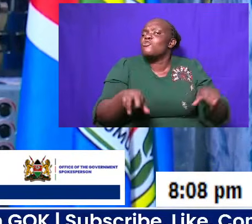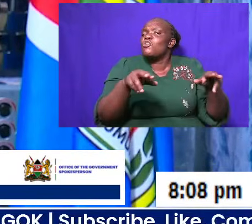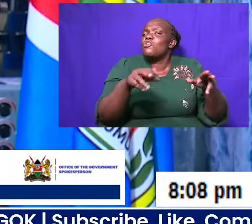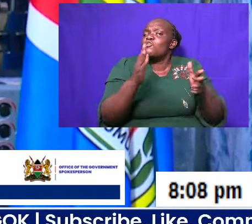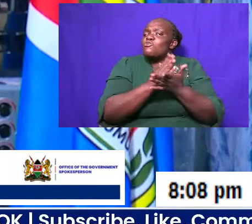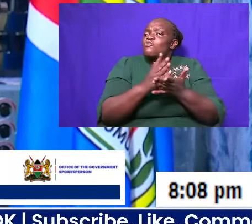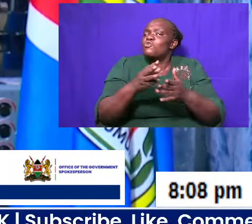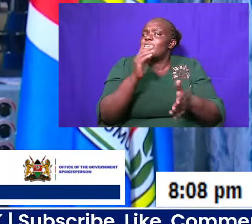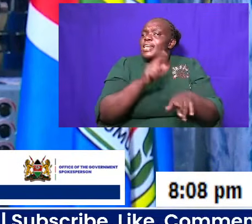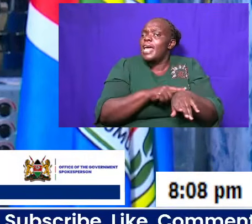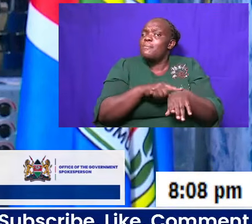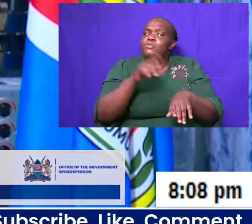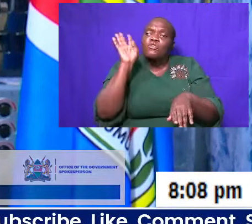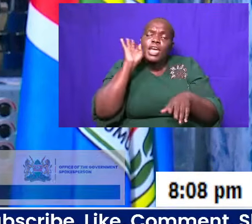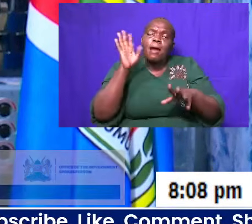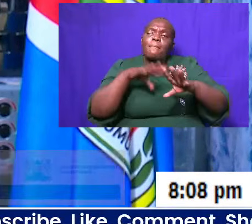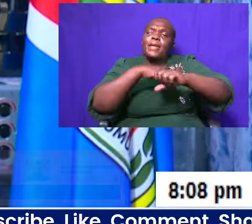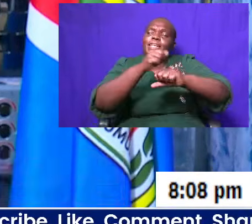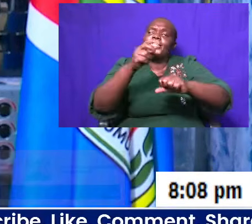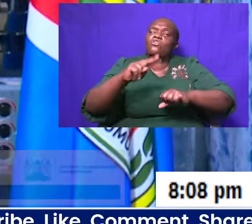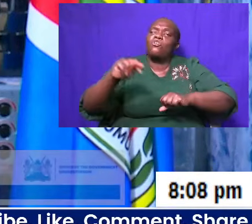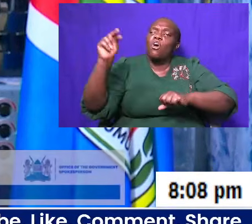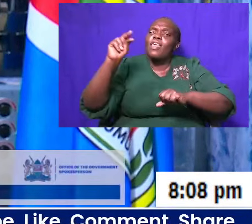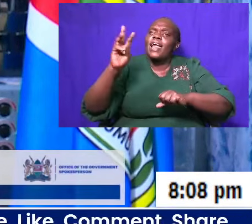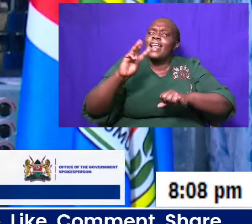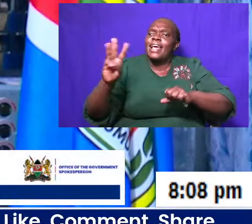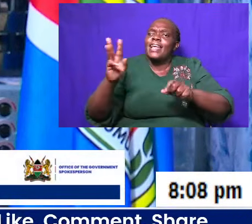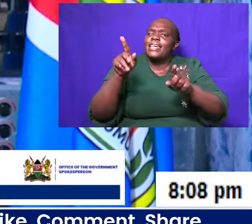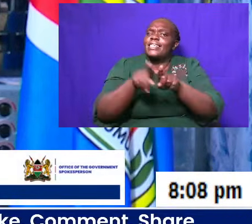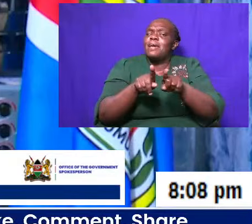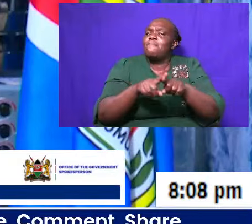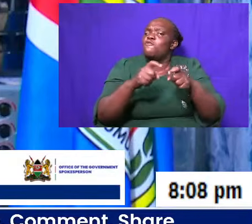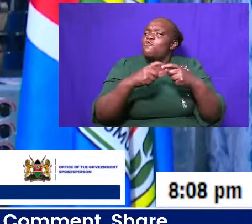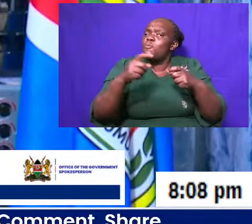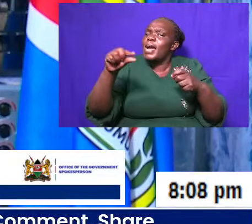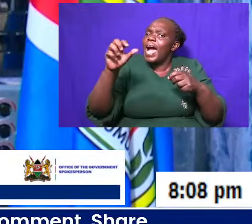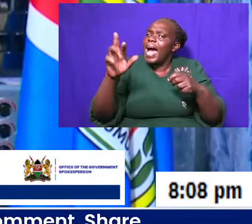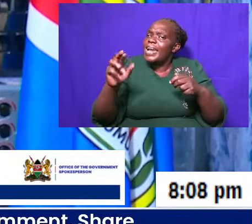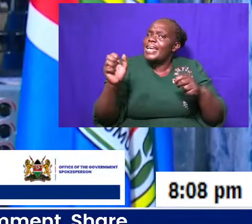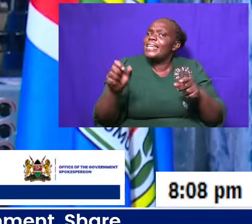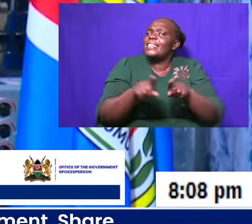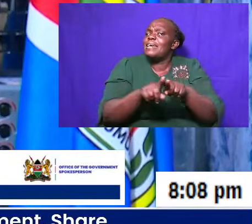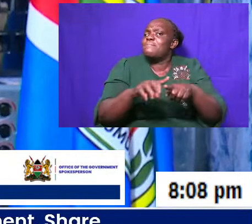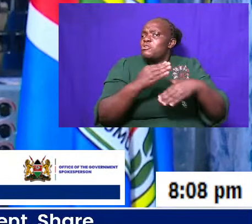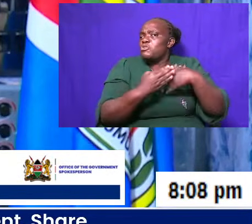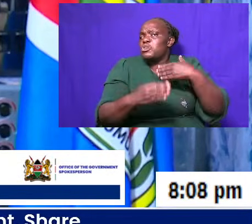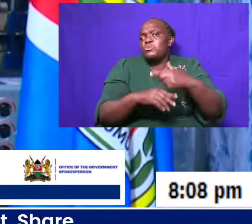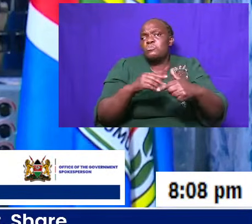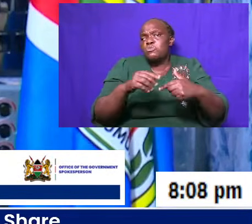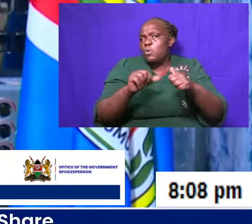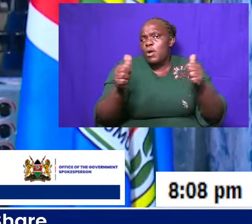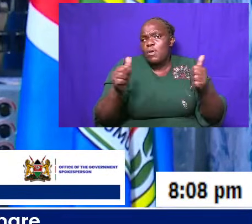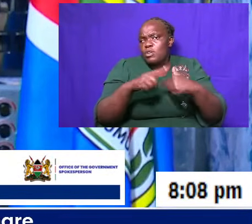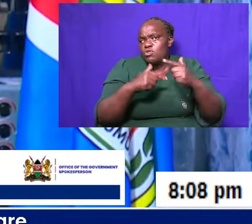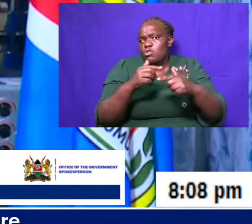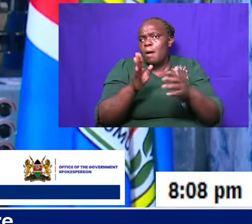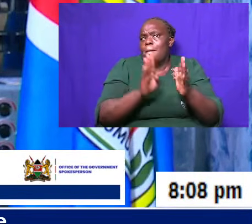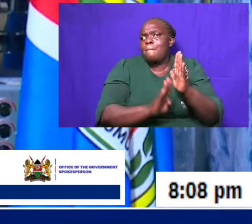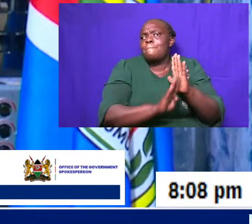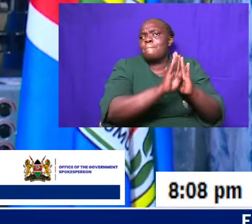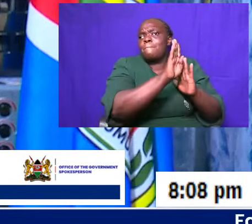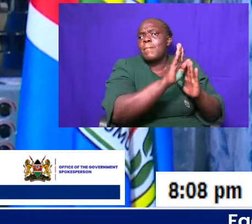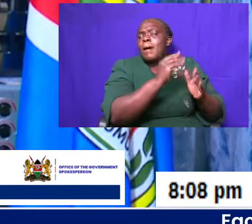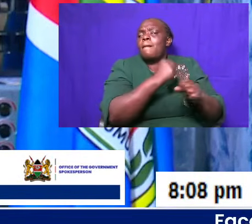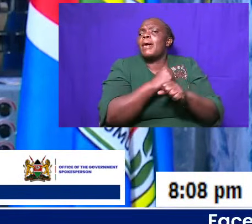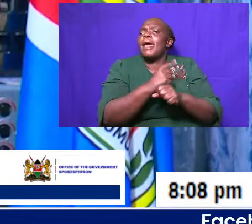Kenya, 45% itoke gari iende Kobo. Already roads are being made, and we are going in the better plan. We want to